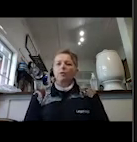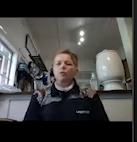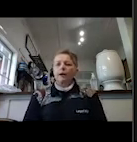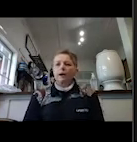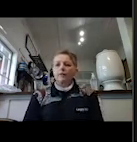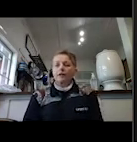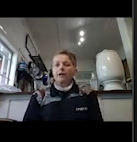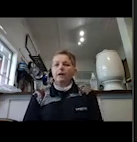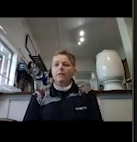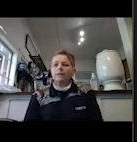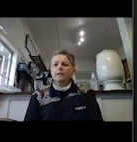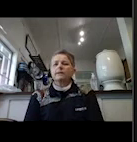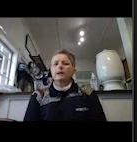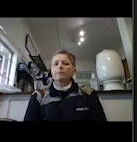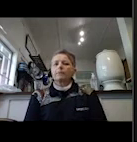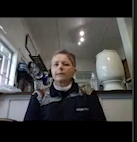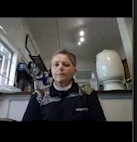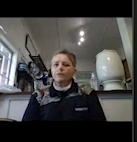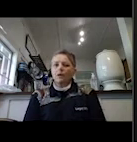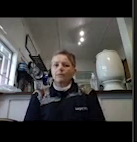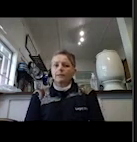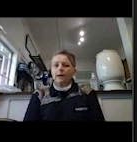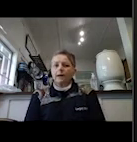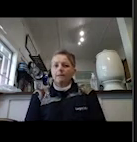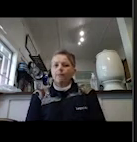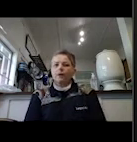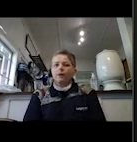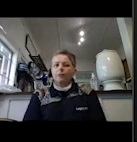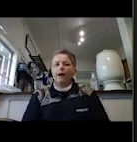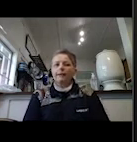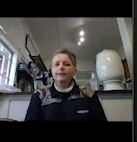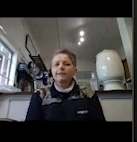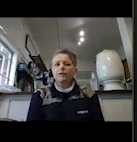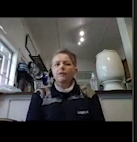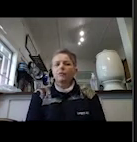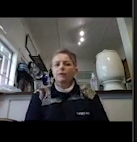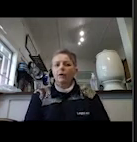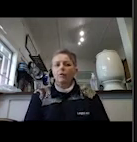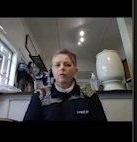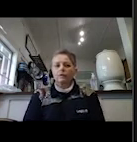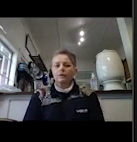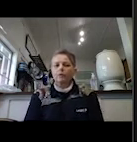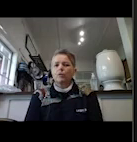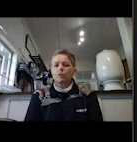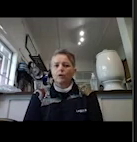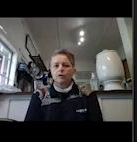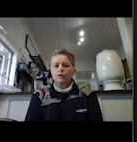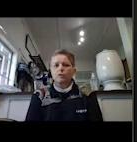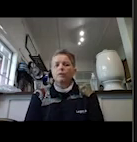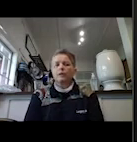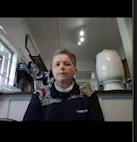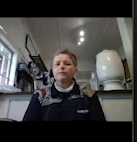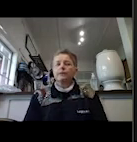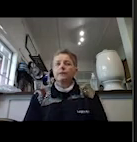by a court after hearing evidence, but sometimes the parties, often with the help of support workers